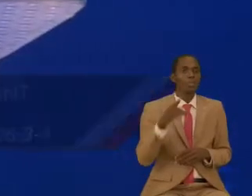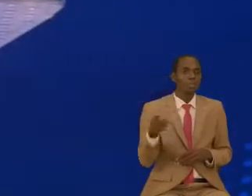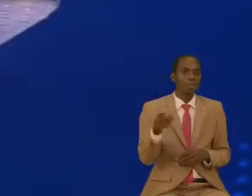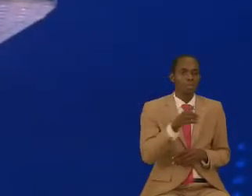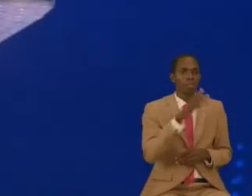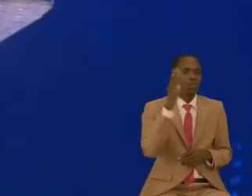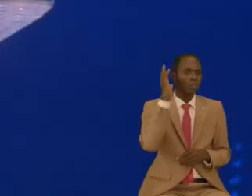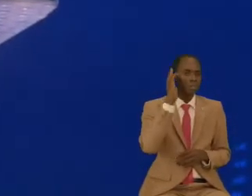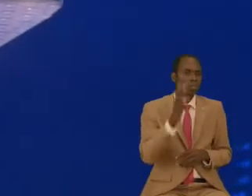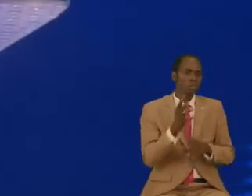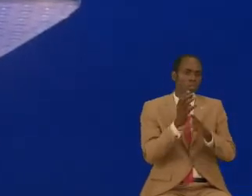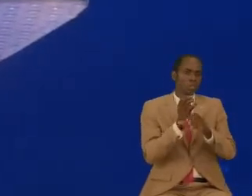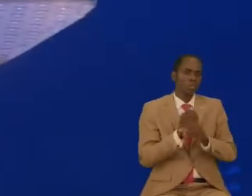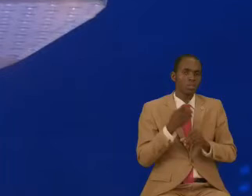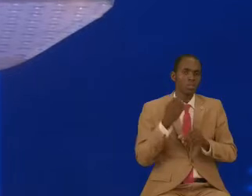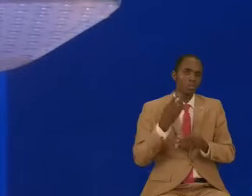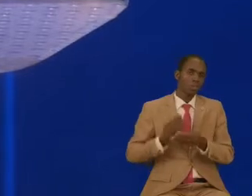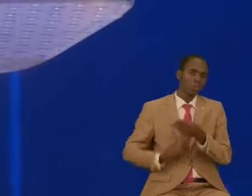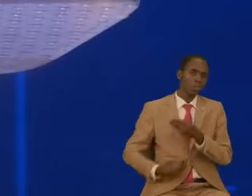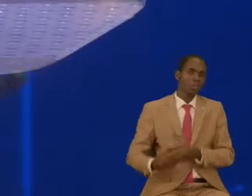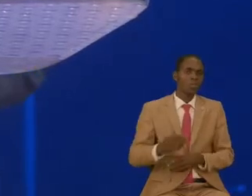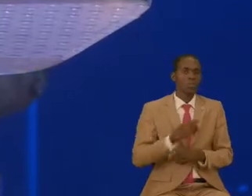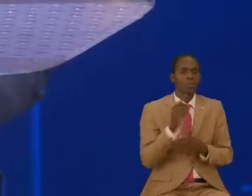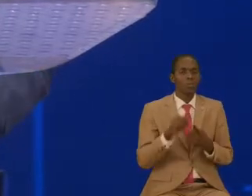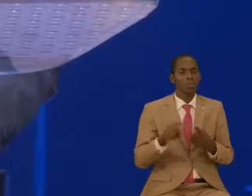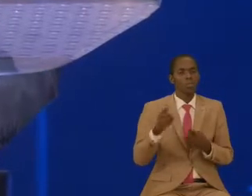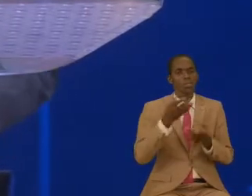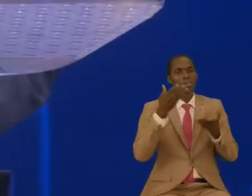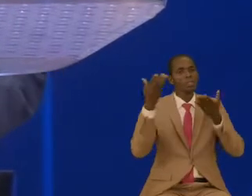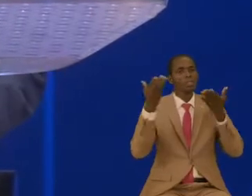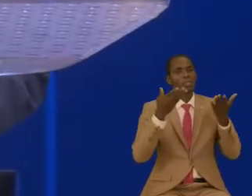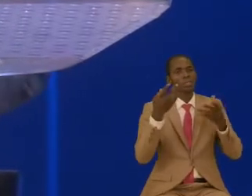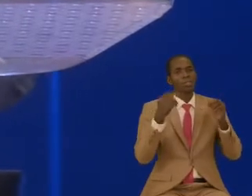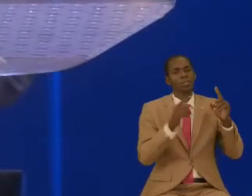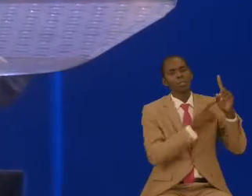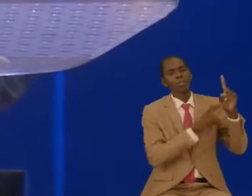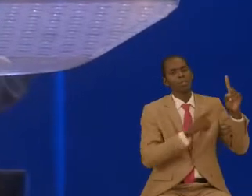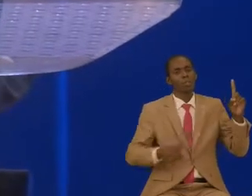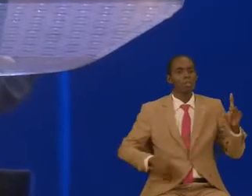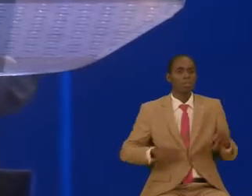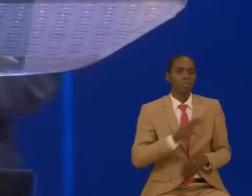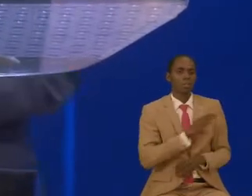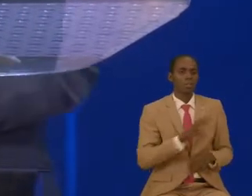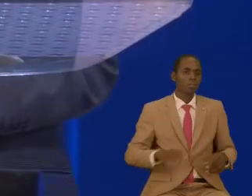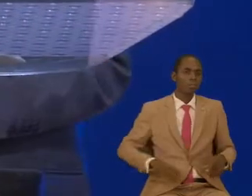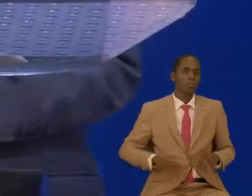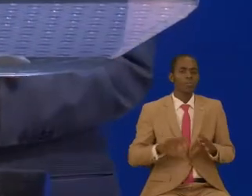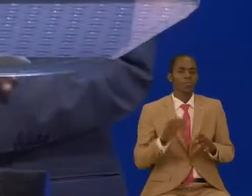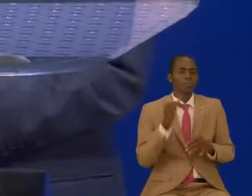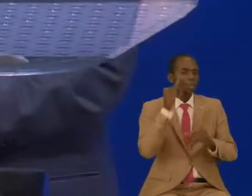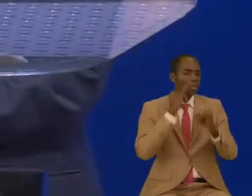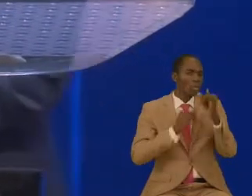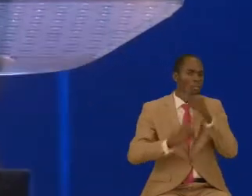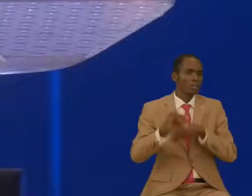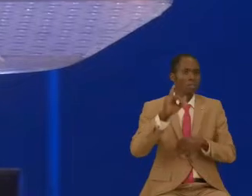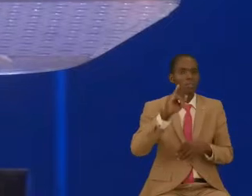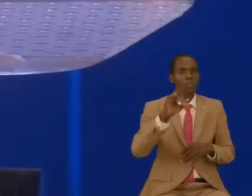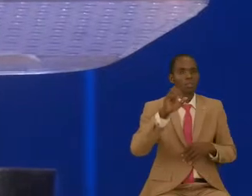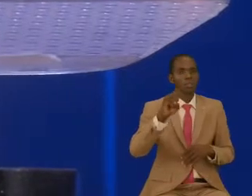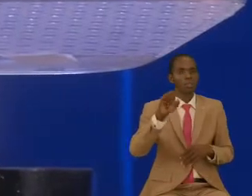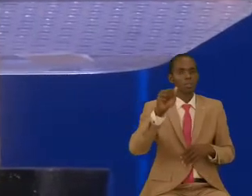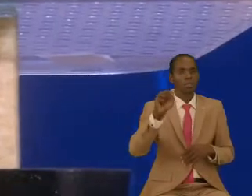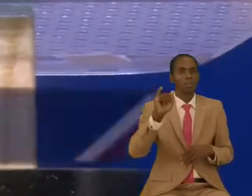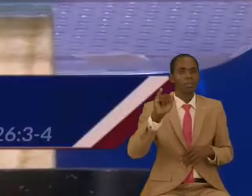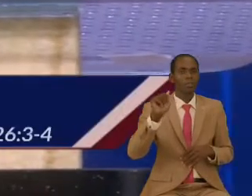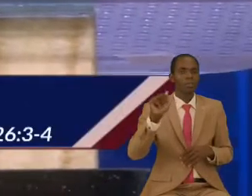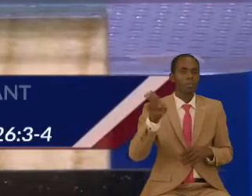receive the inheritance, for ye serve the Lord Christ. Isaiah chapter